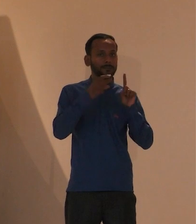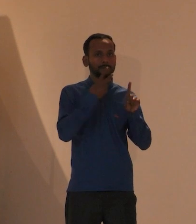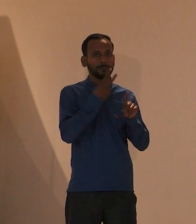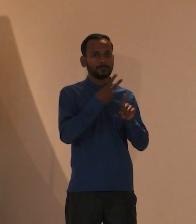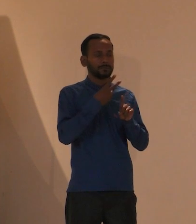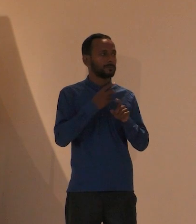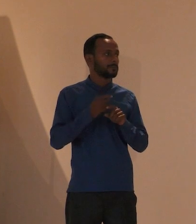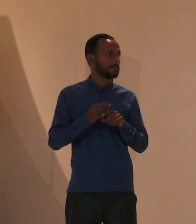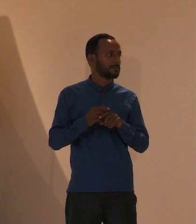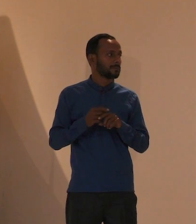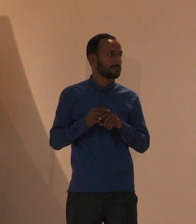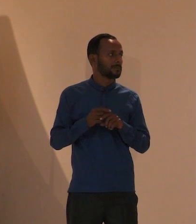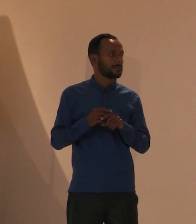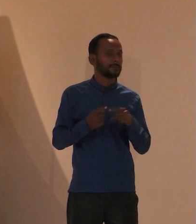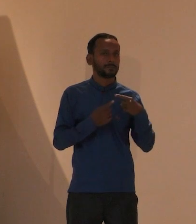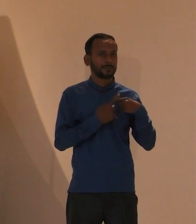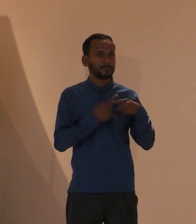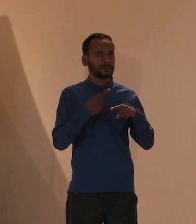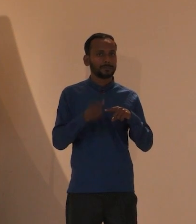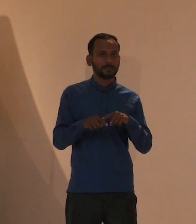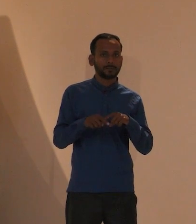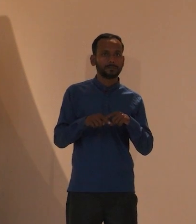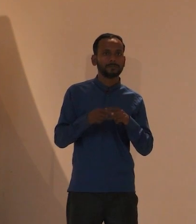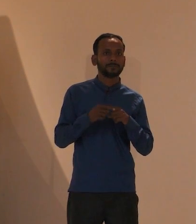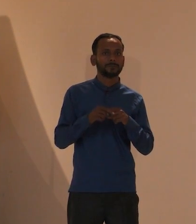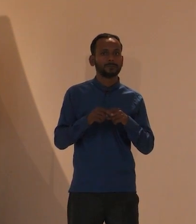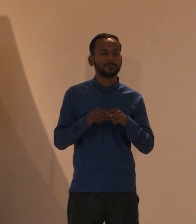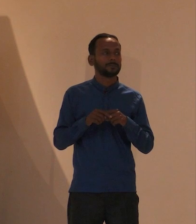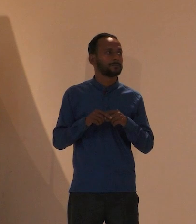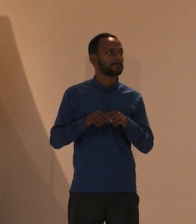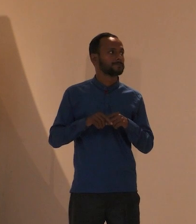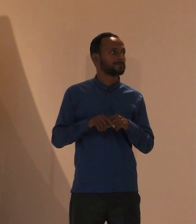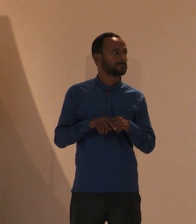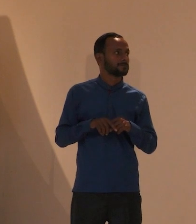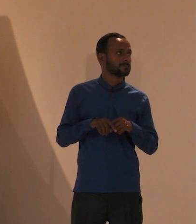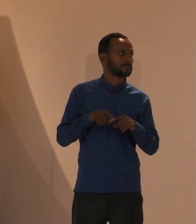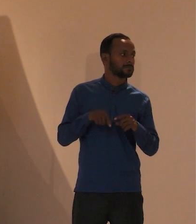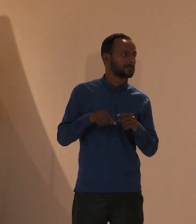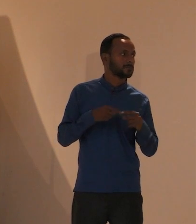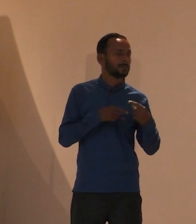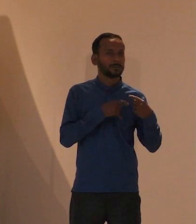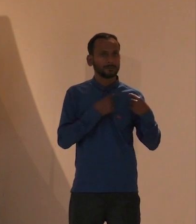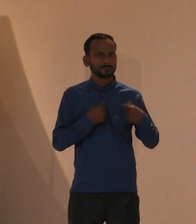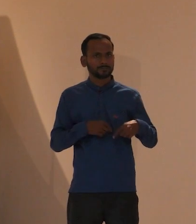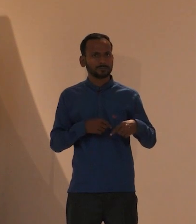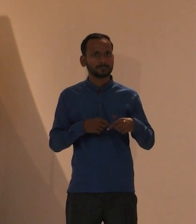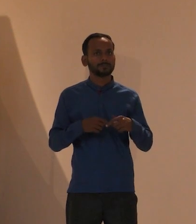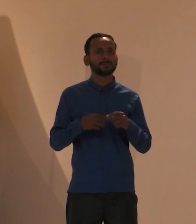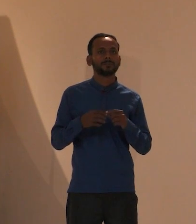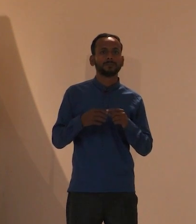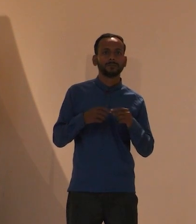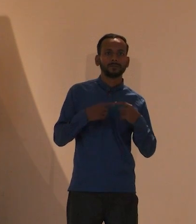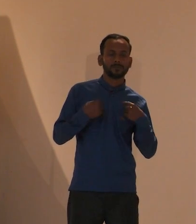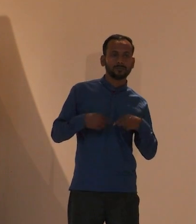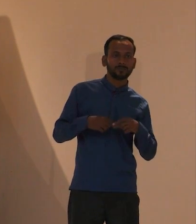near her chest, and the mother pelican piercing her chest. And in her chest cavity is actually the